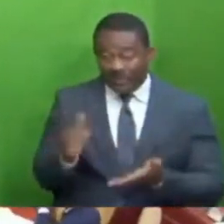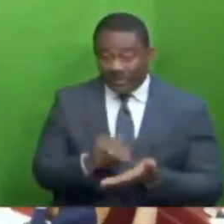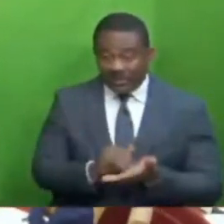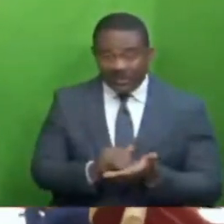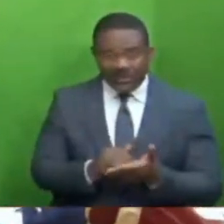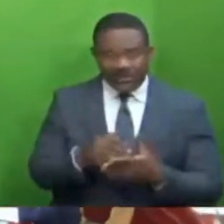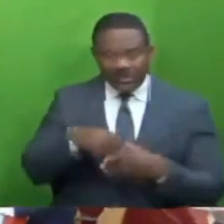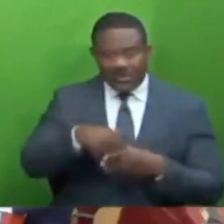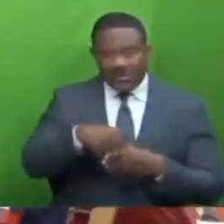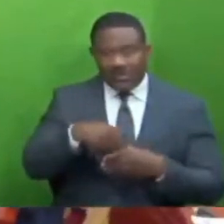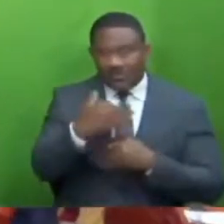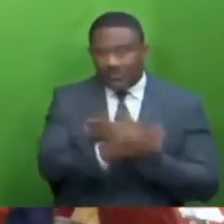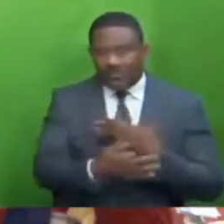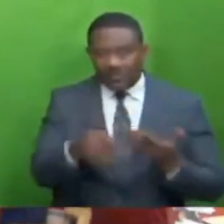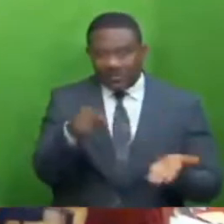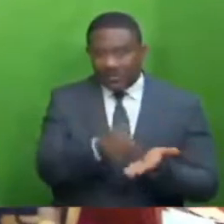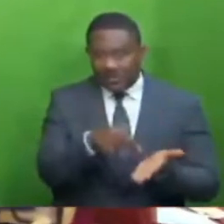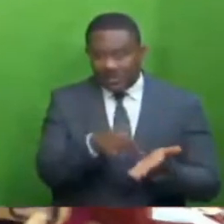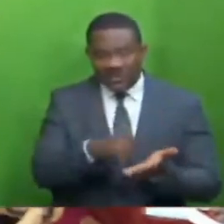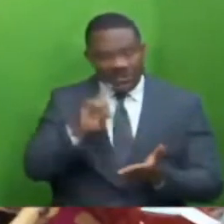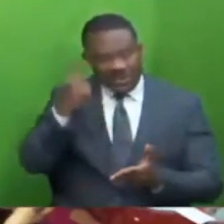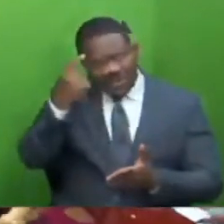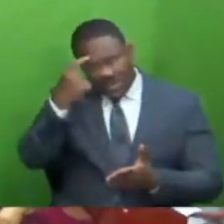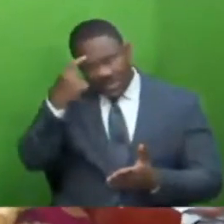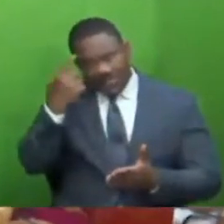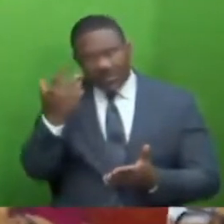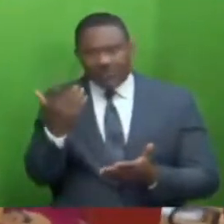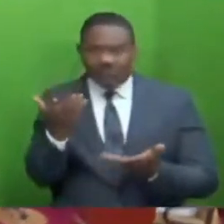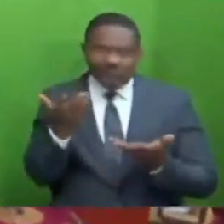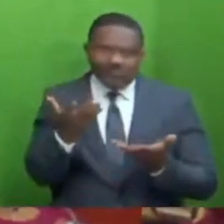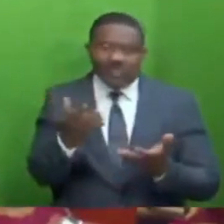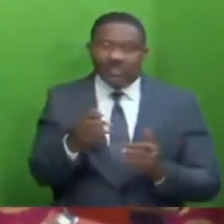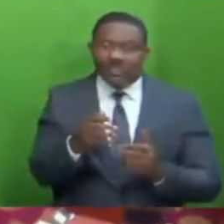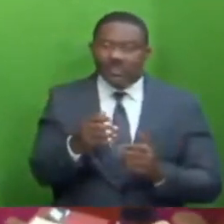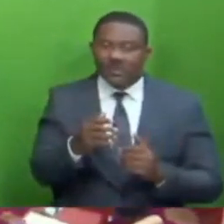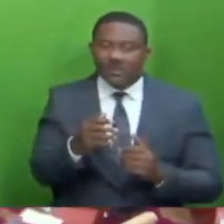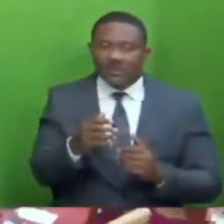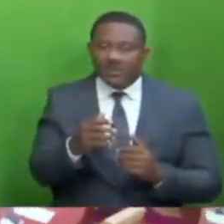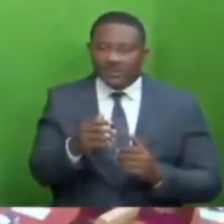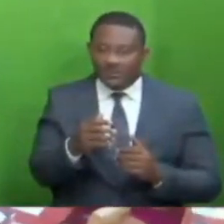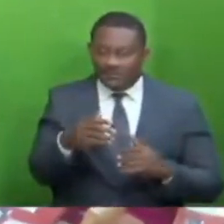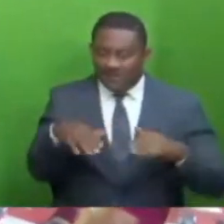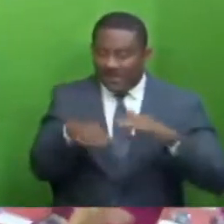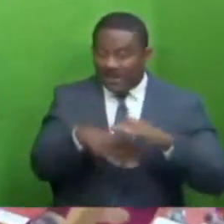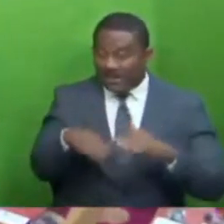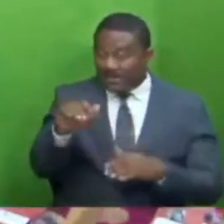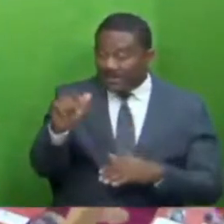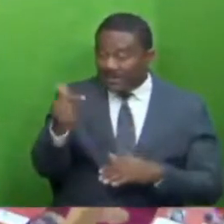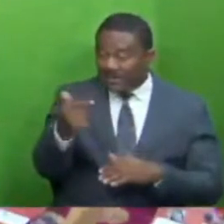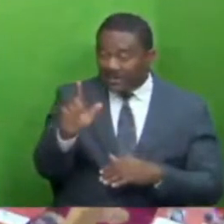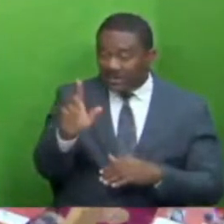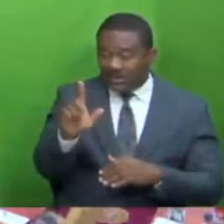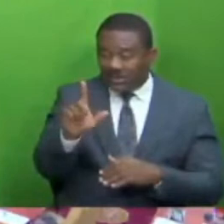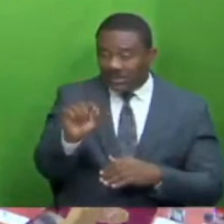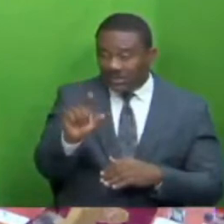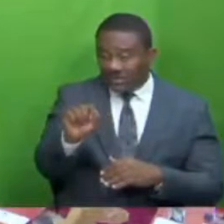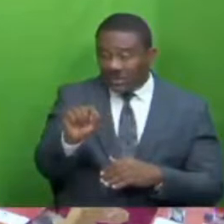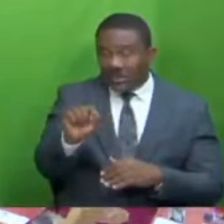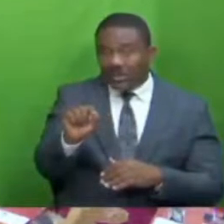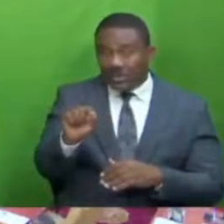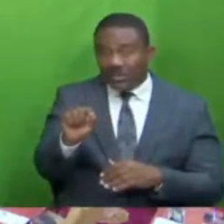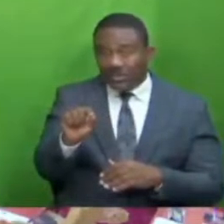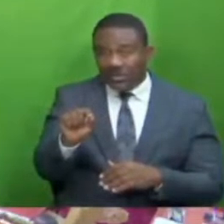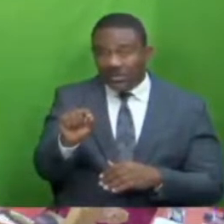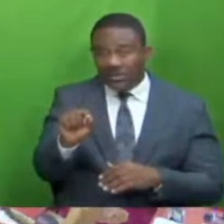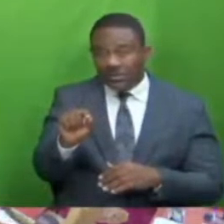external debt, government requested the treatment of the bilateral debt under the G20 Common Framework beyond the debt service